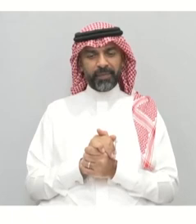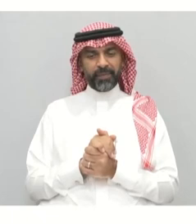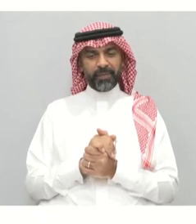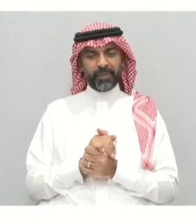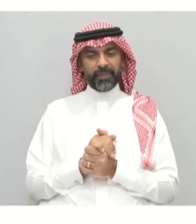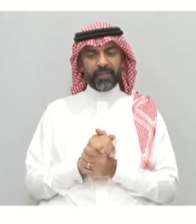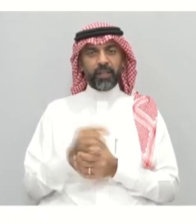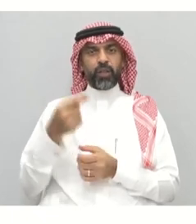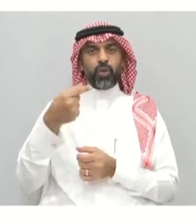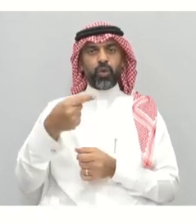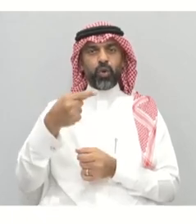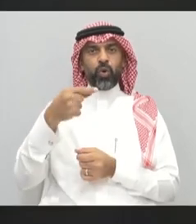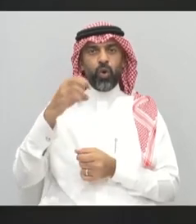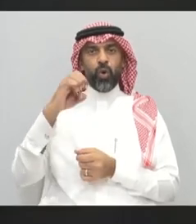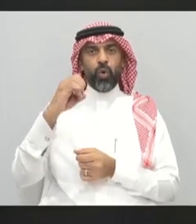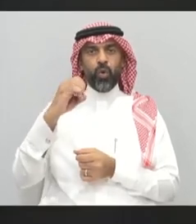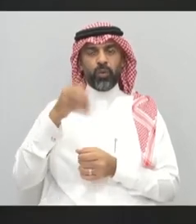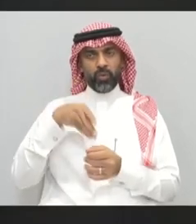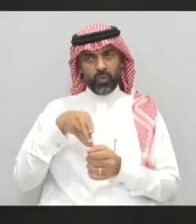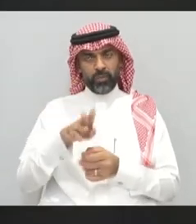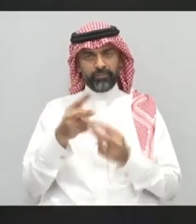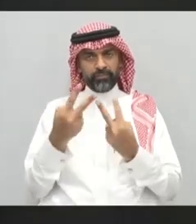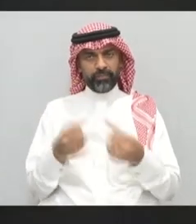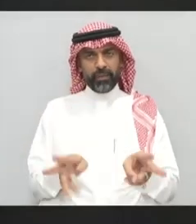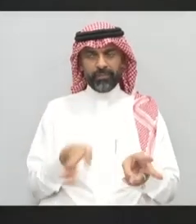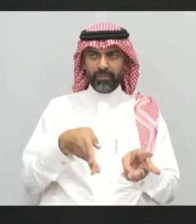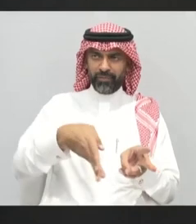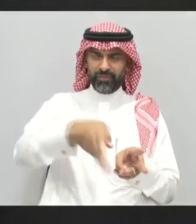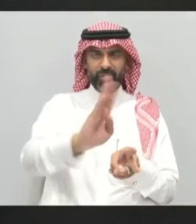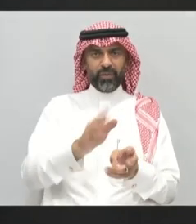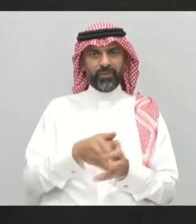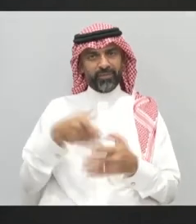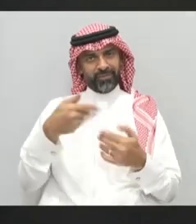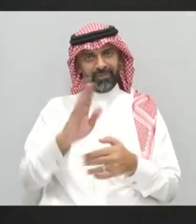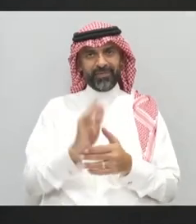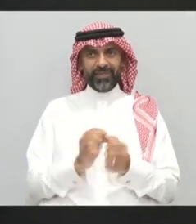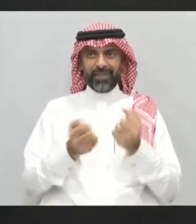Okay, it means go. Yes, it means go.